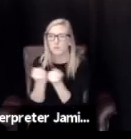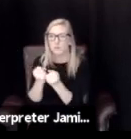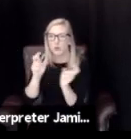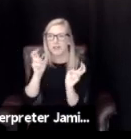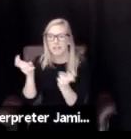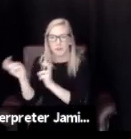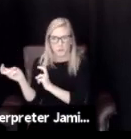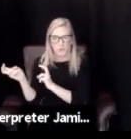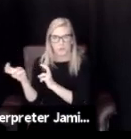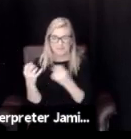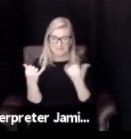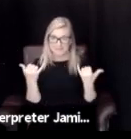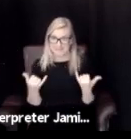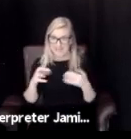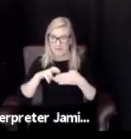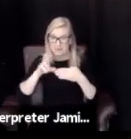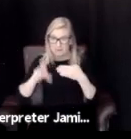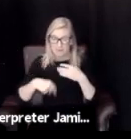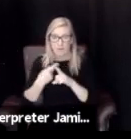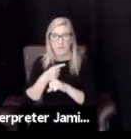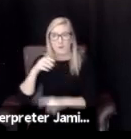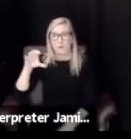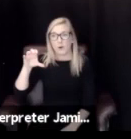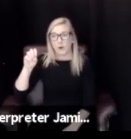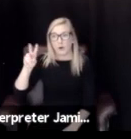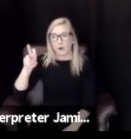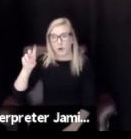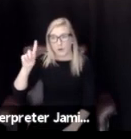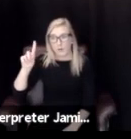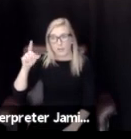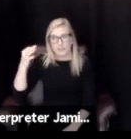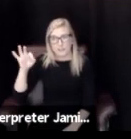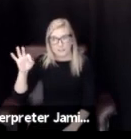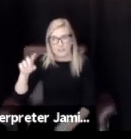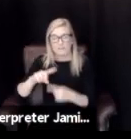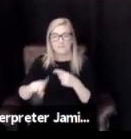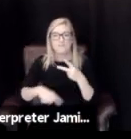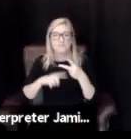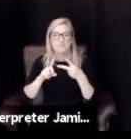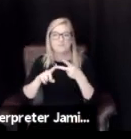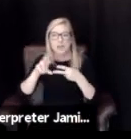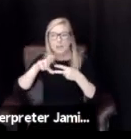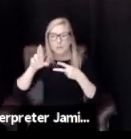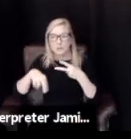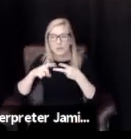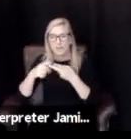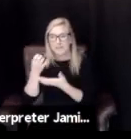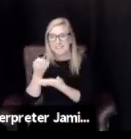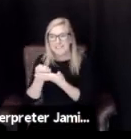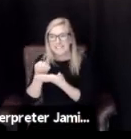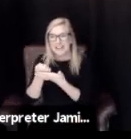And now, as a result of COVID-19, the pandemic, as a result of the economic